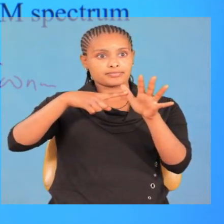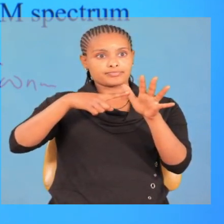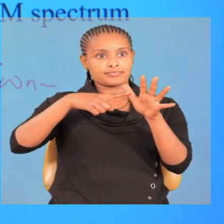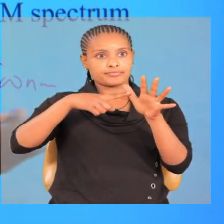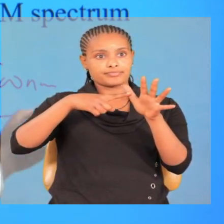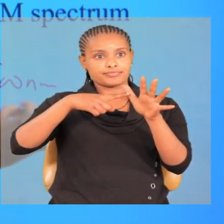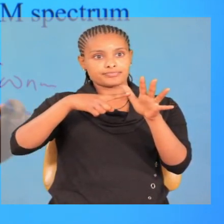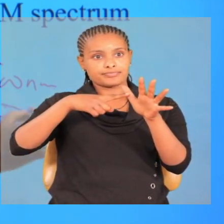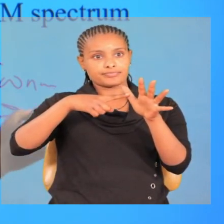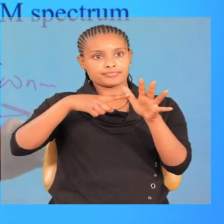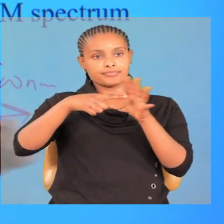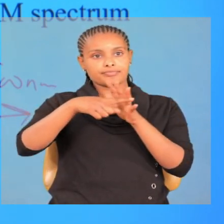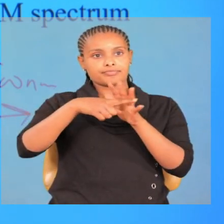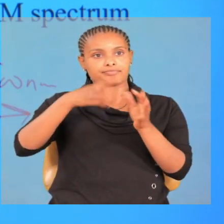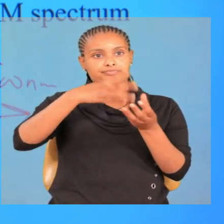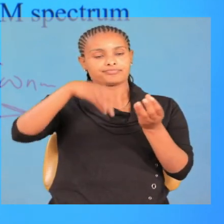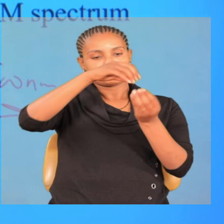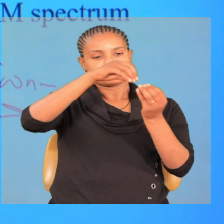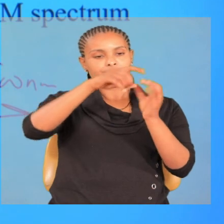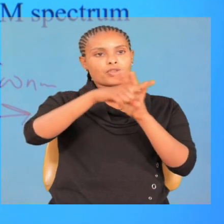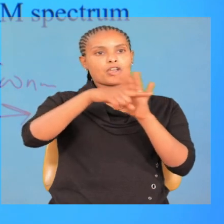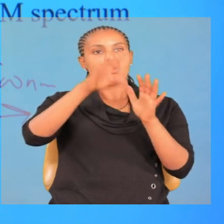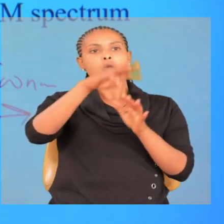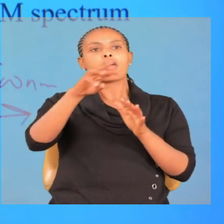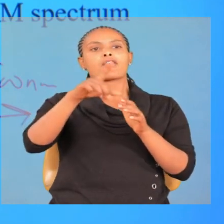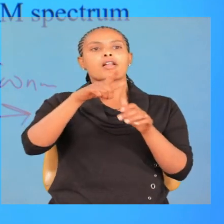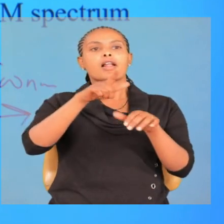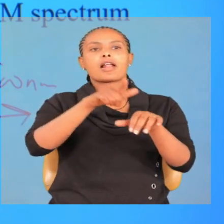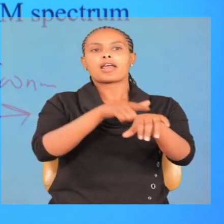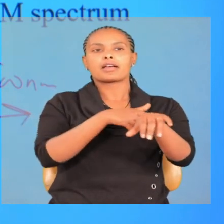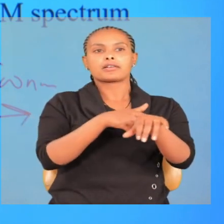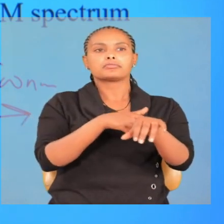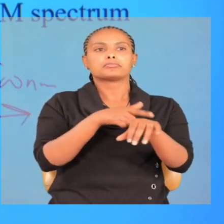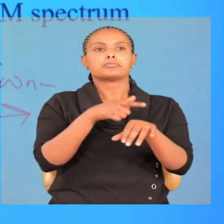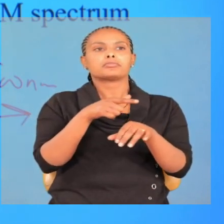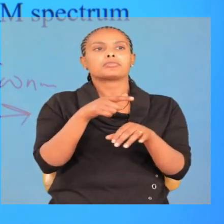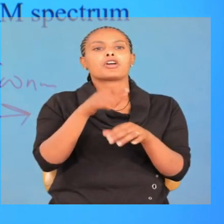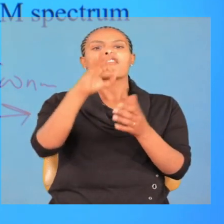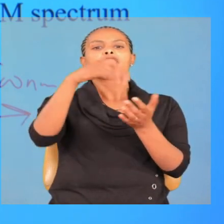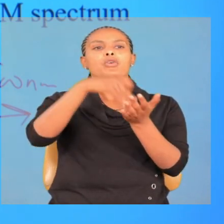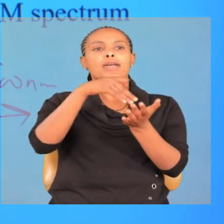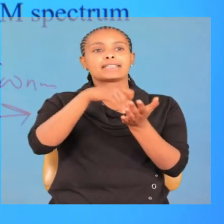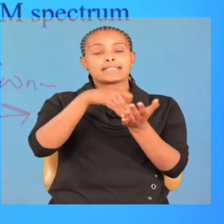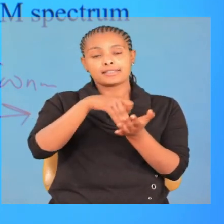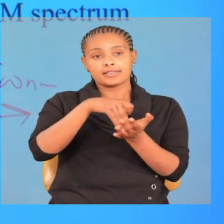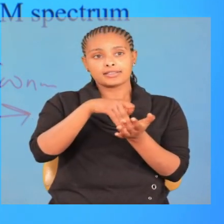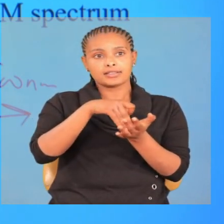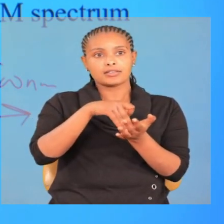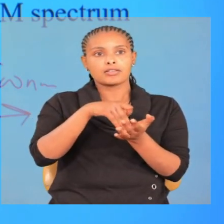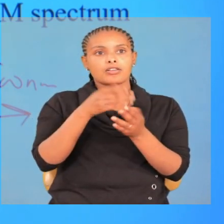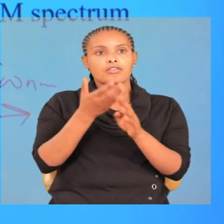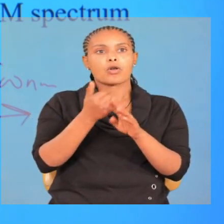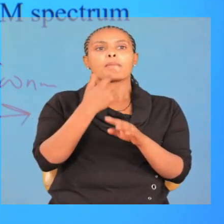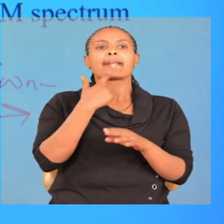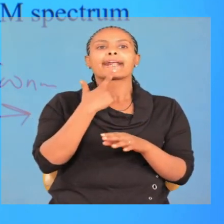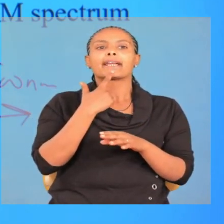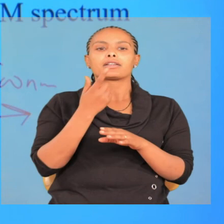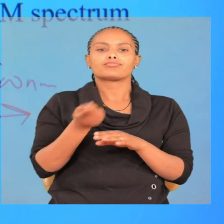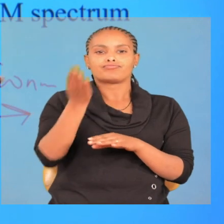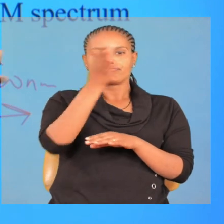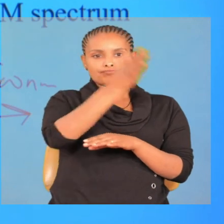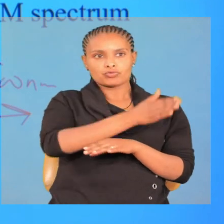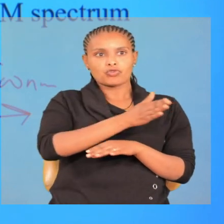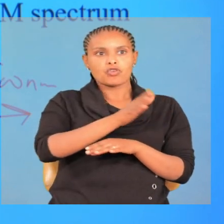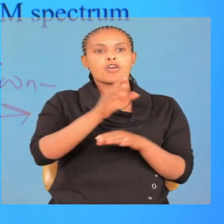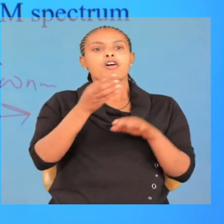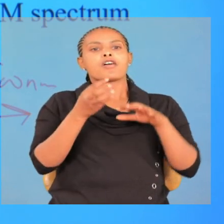this. Increasing order of wavelengths. Increasing order of frequency from red to